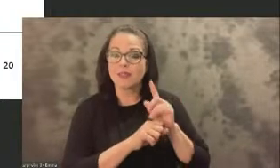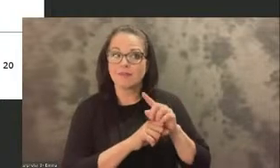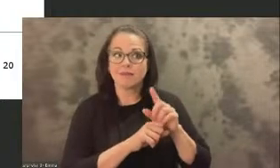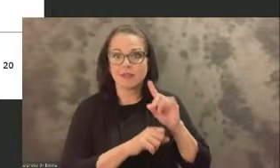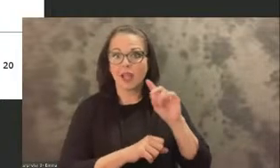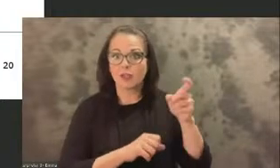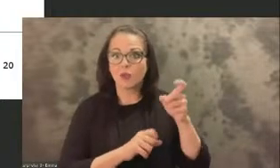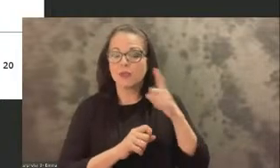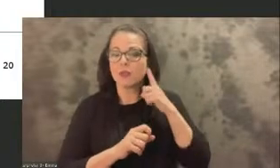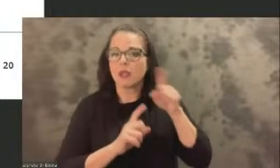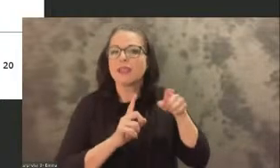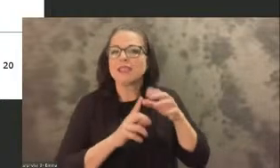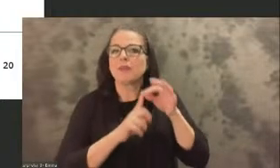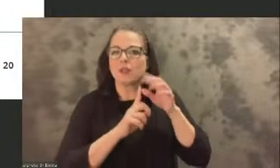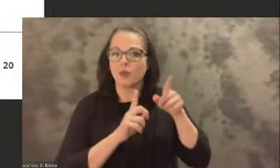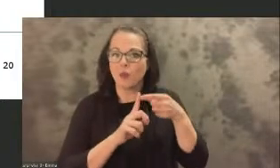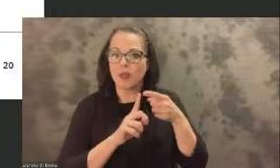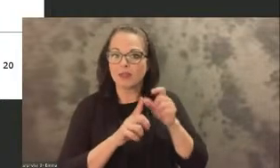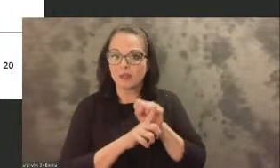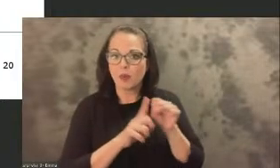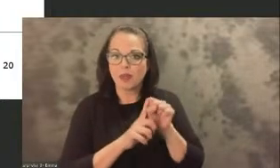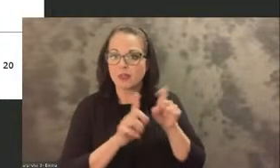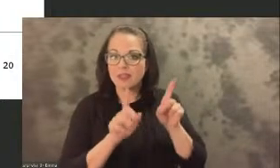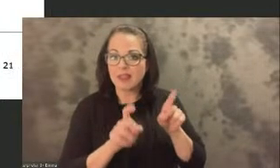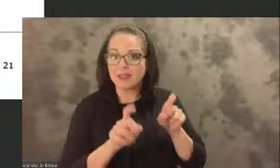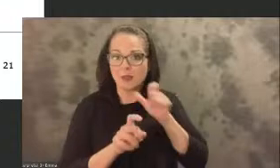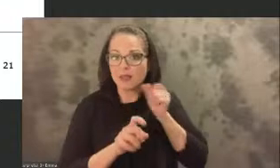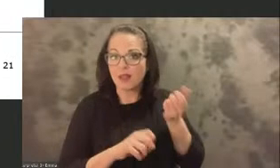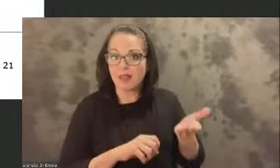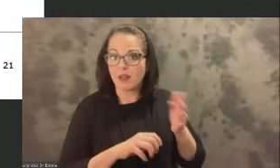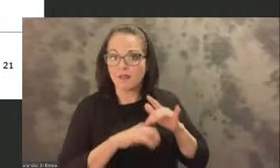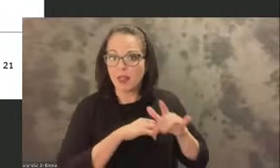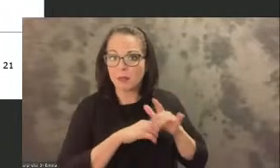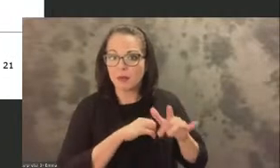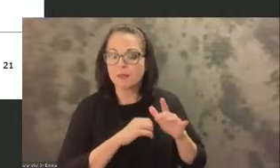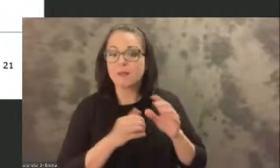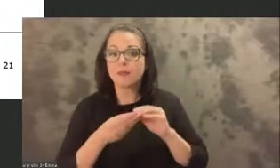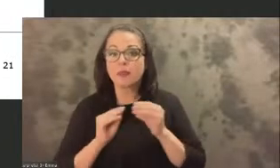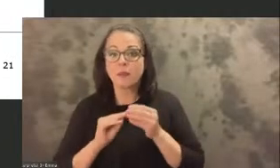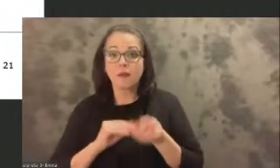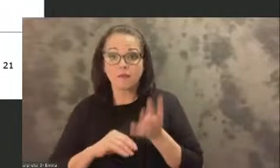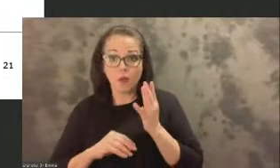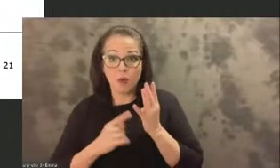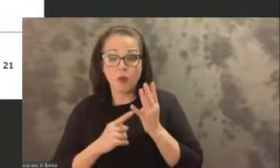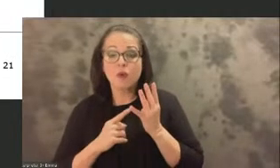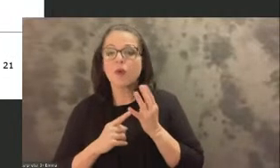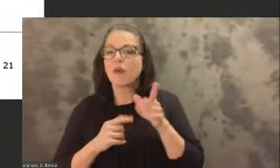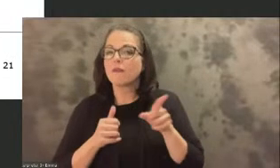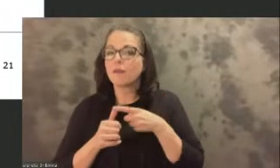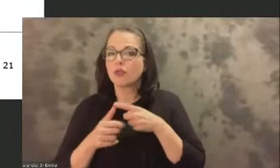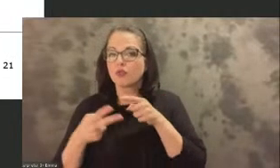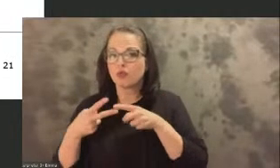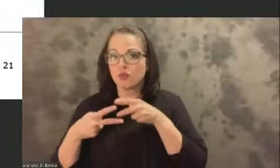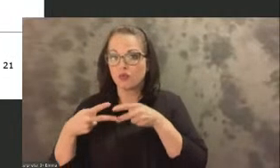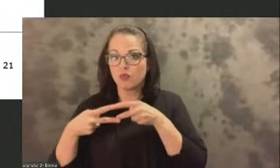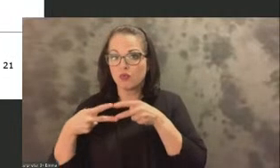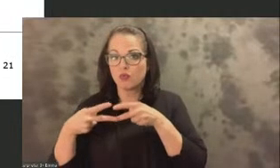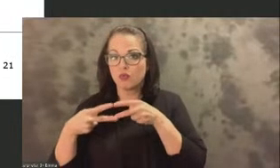where testing wasn't available. Problem statement number 4. First 2 recommendations tied